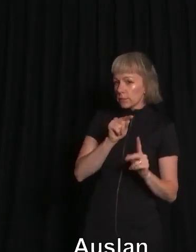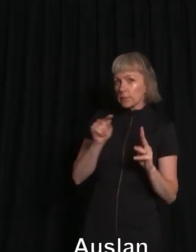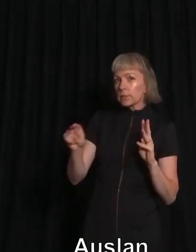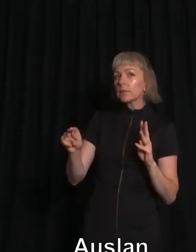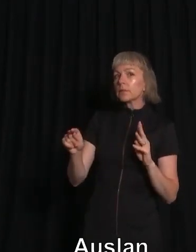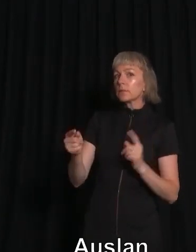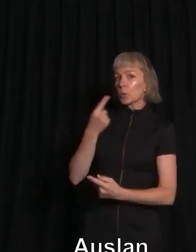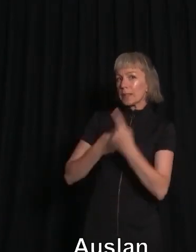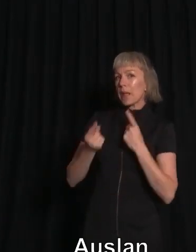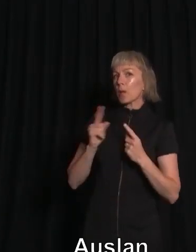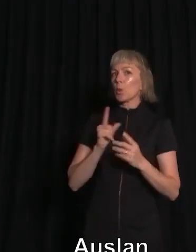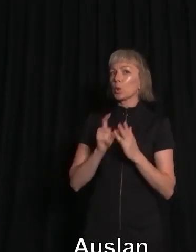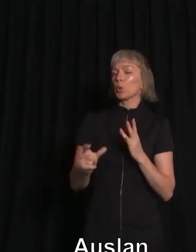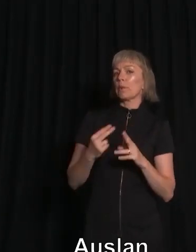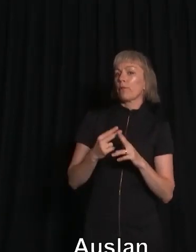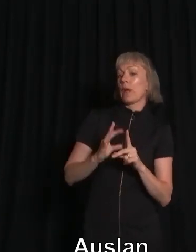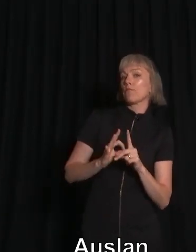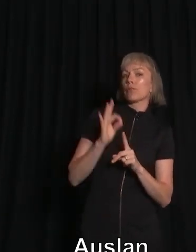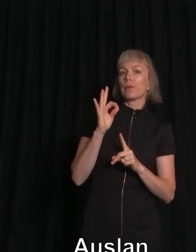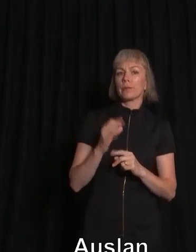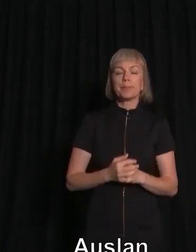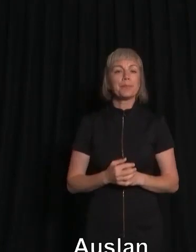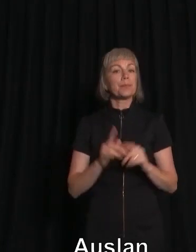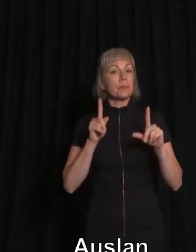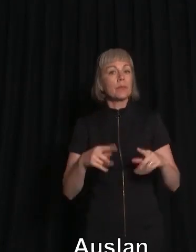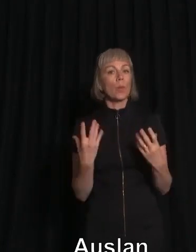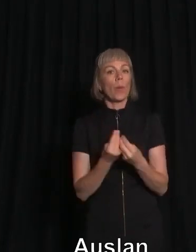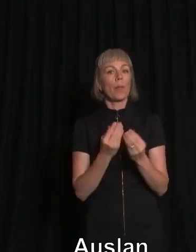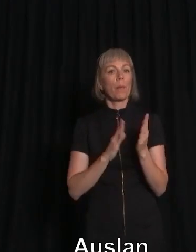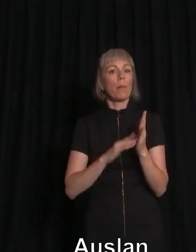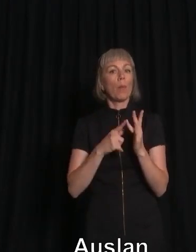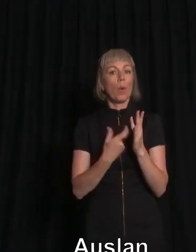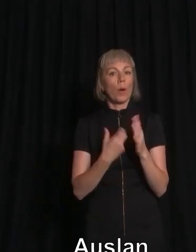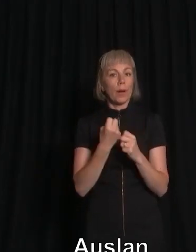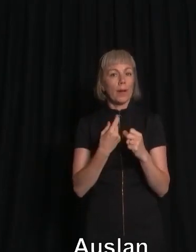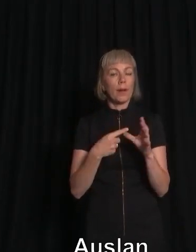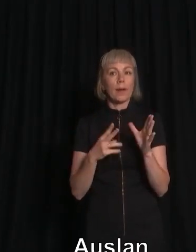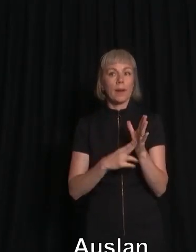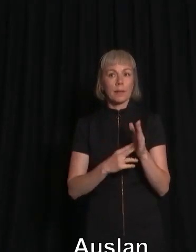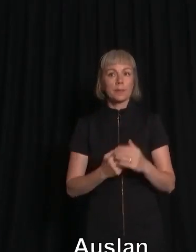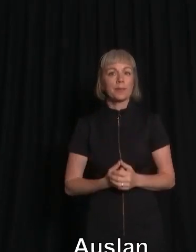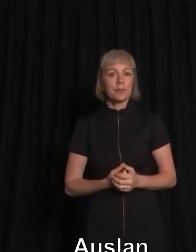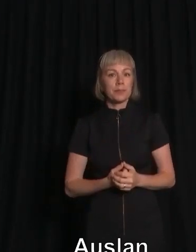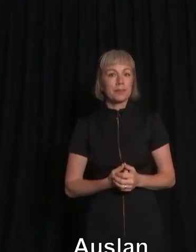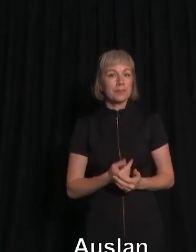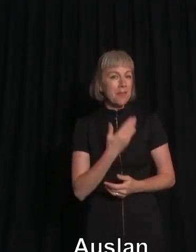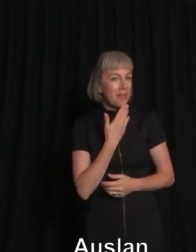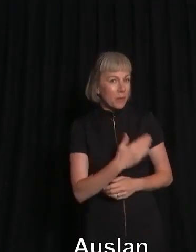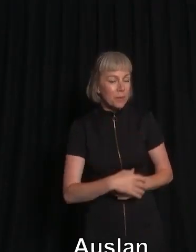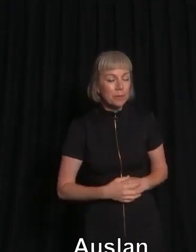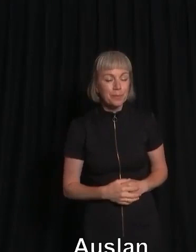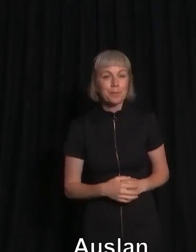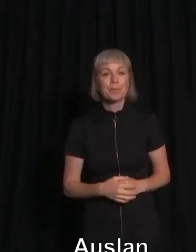move forward on this issue. Perhaps starting with you, Morgan. Thank you, Anna.